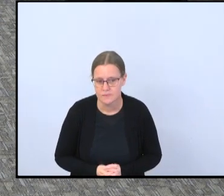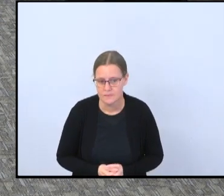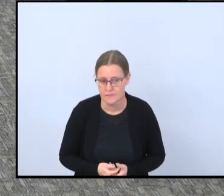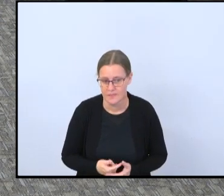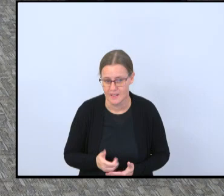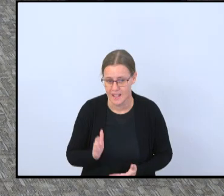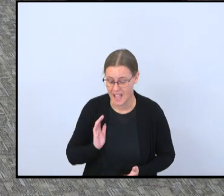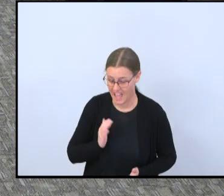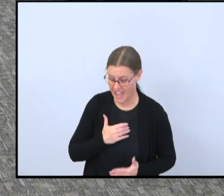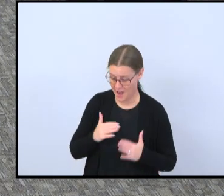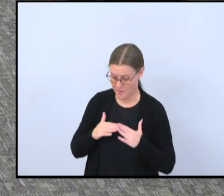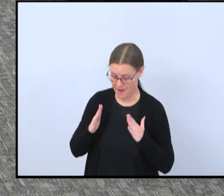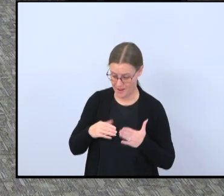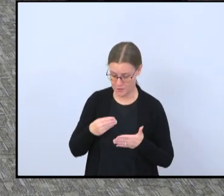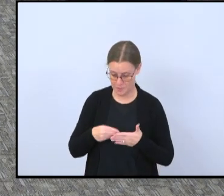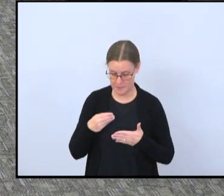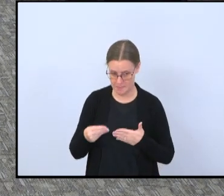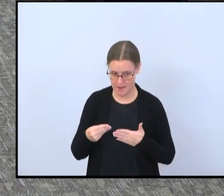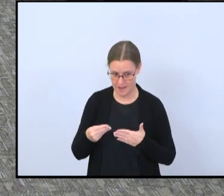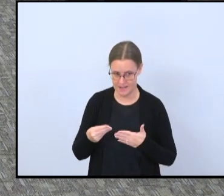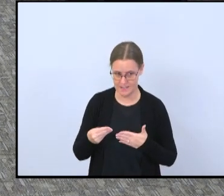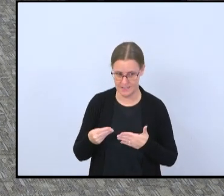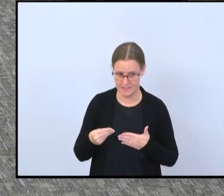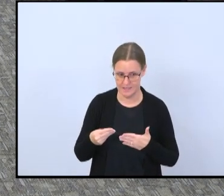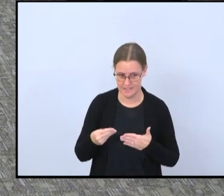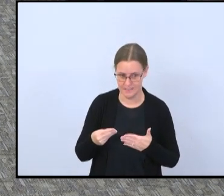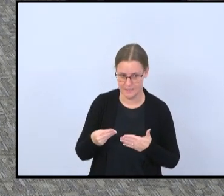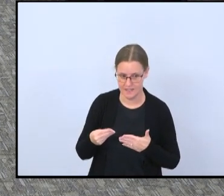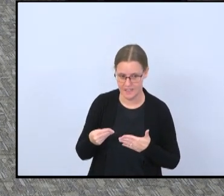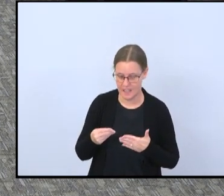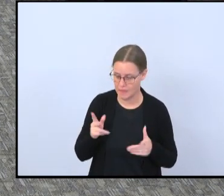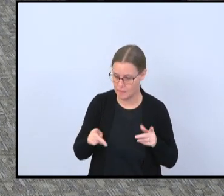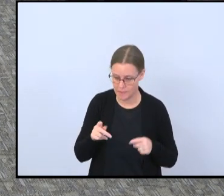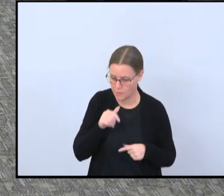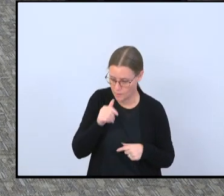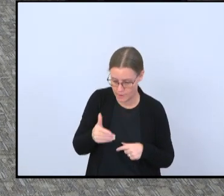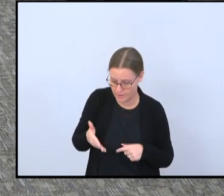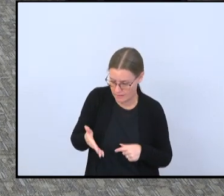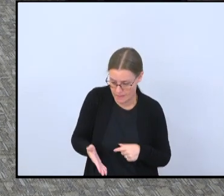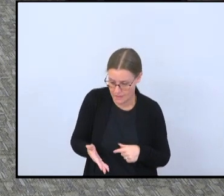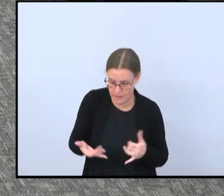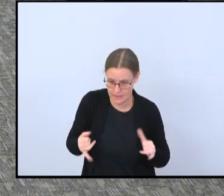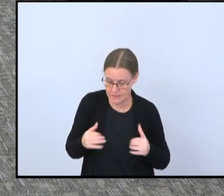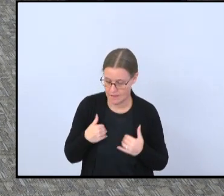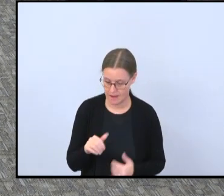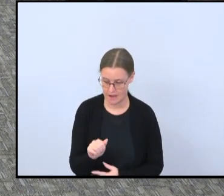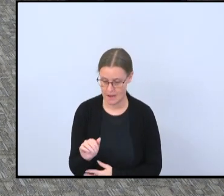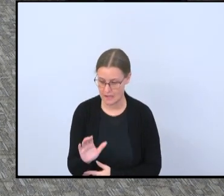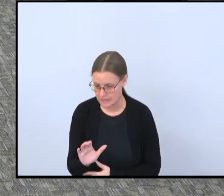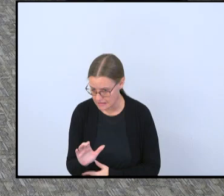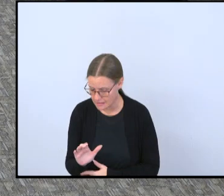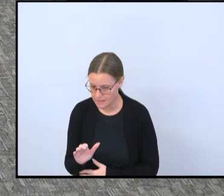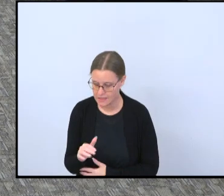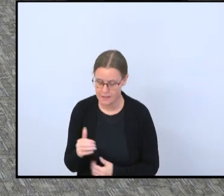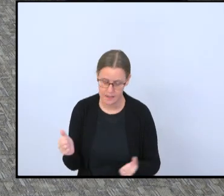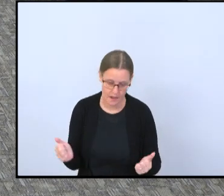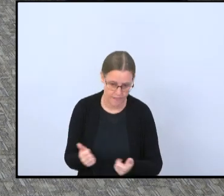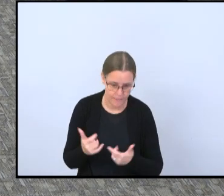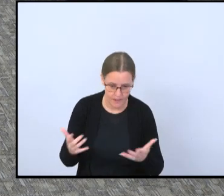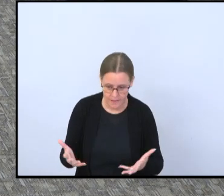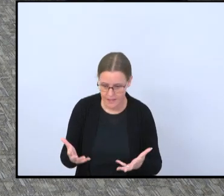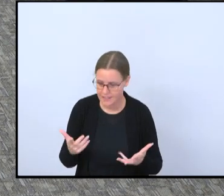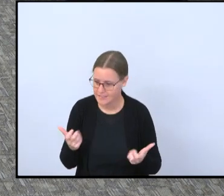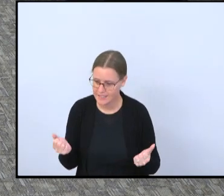house when it was vacant, and they ran the air conditioning in there because they didn't want it to deteriorate, because if the house gets hot and cold, the humidity, all this,